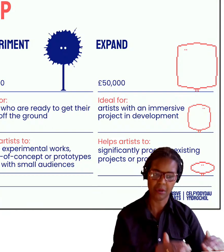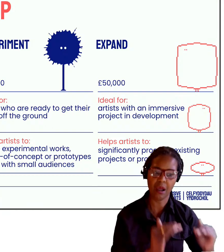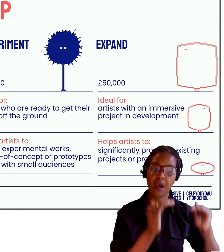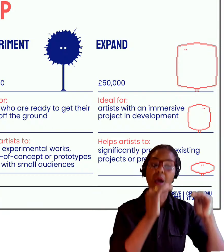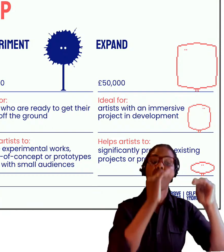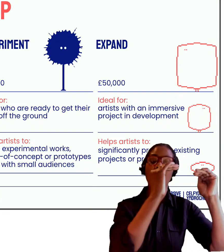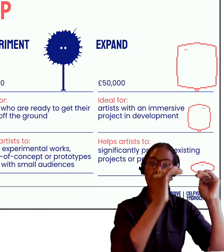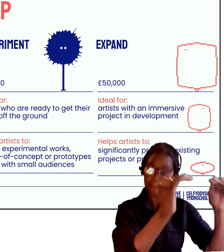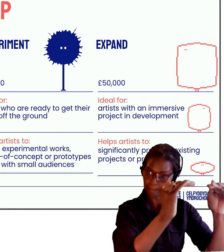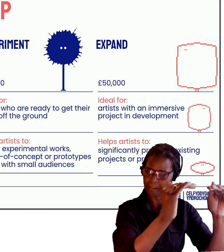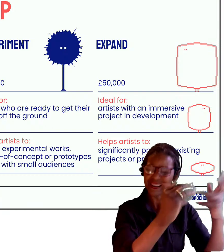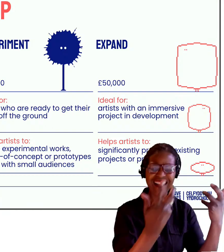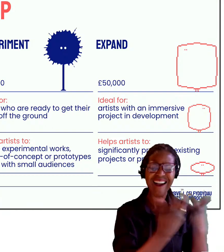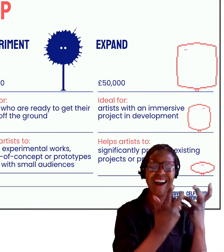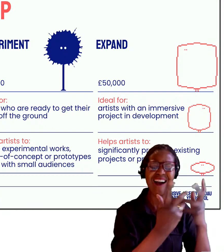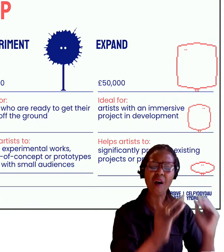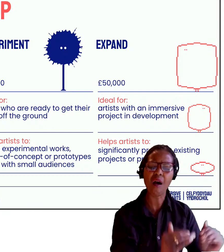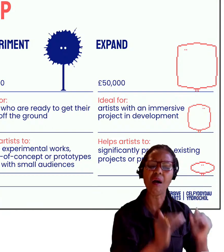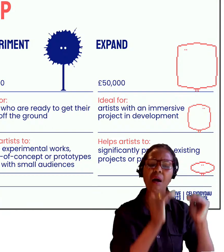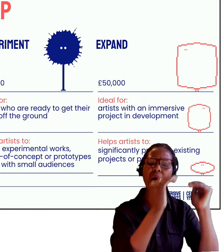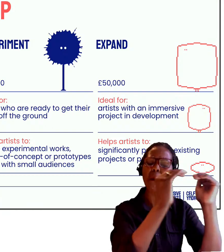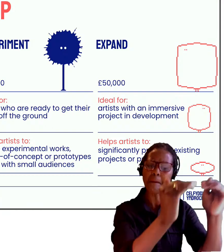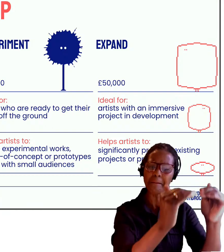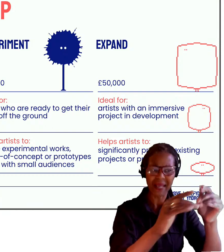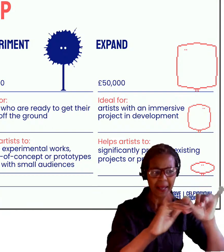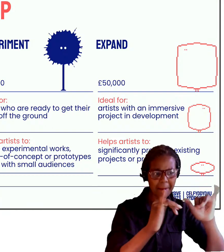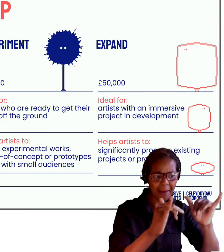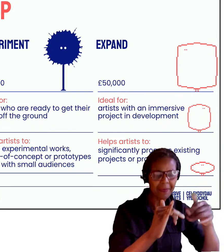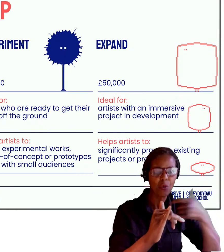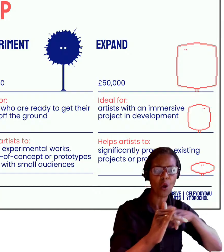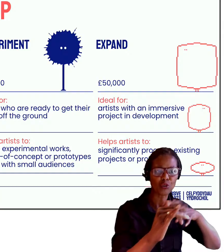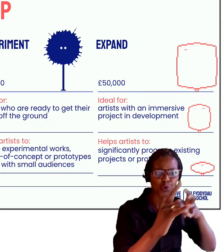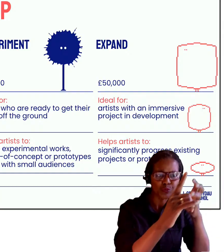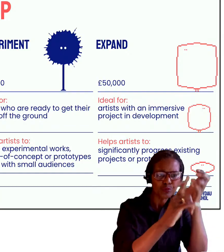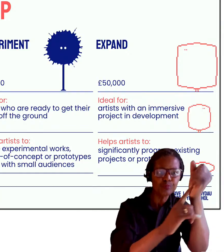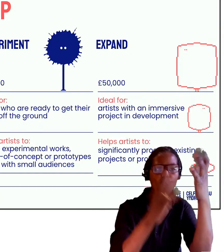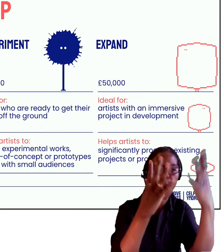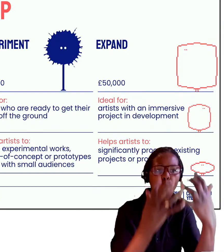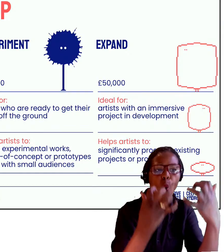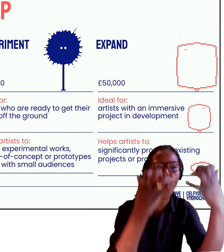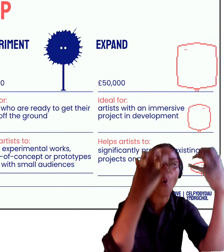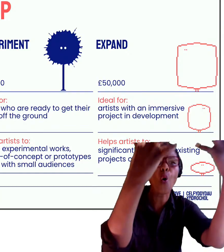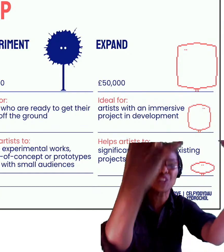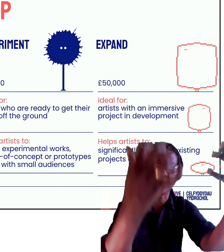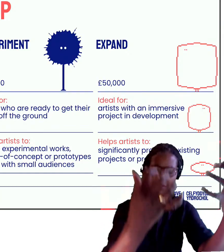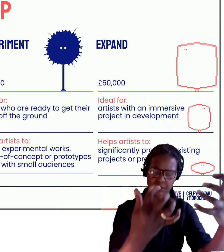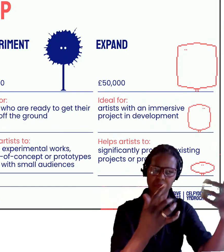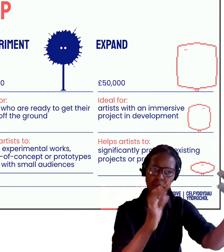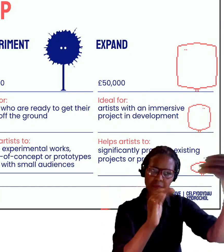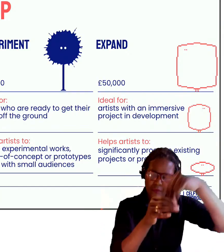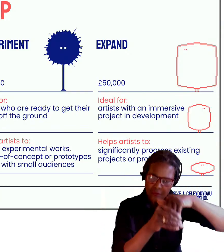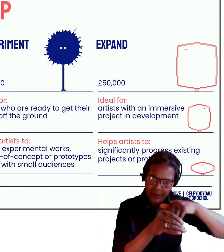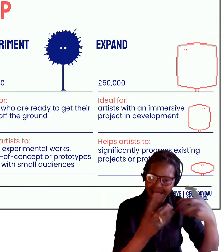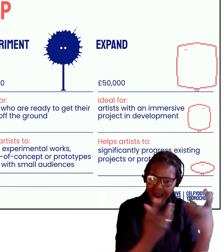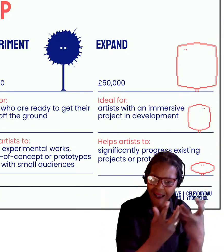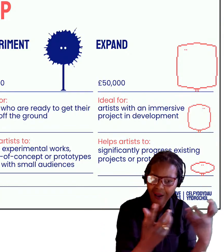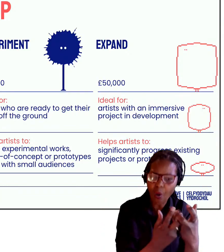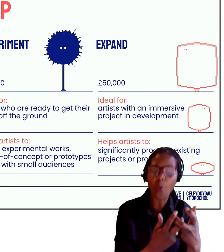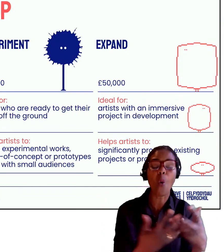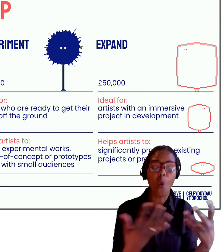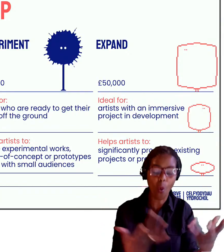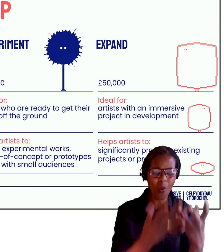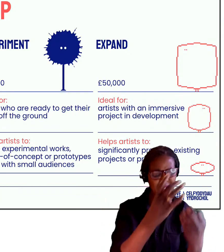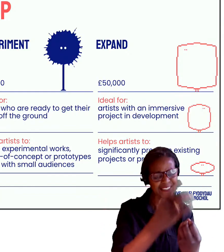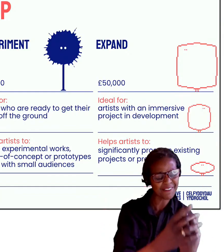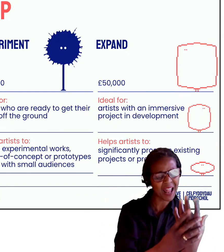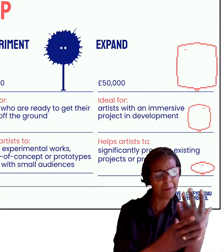by enhancing audience engagement and reach, or by bringing well-developed concepts to fruition with comprehensive support,